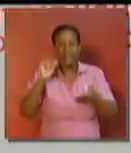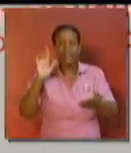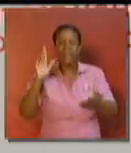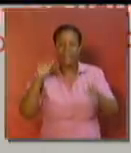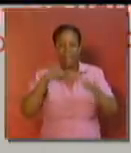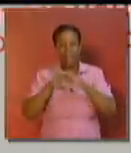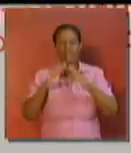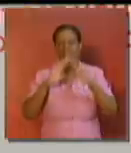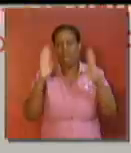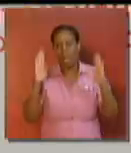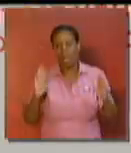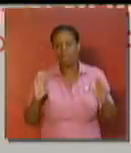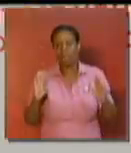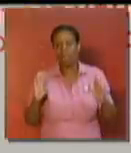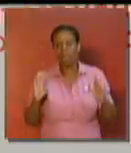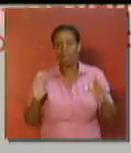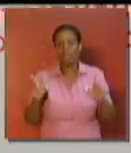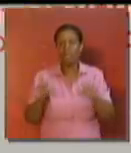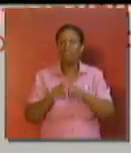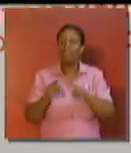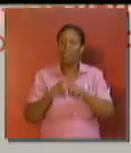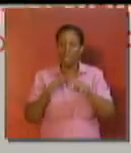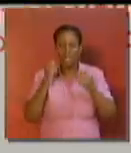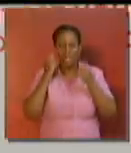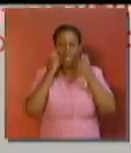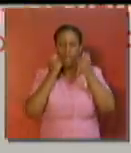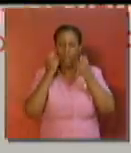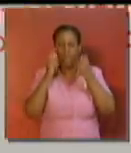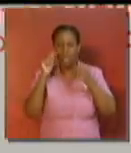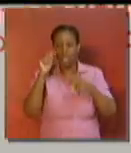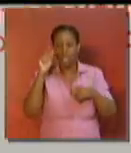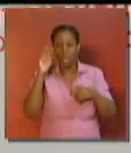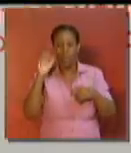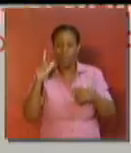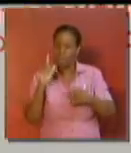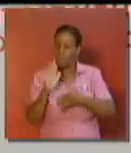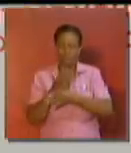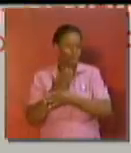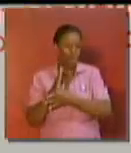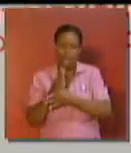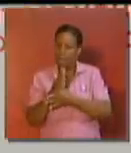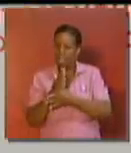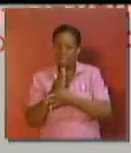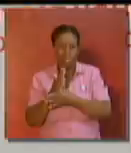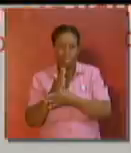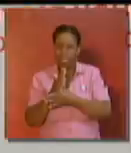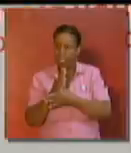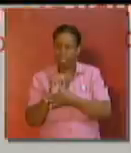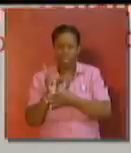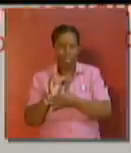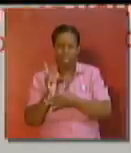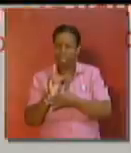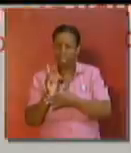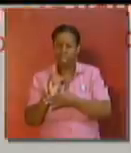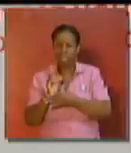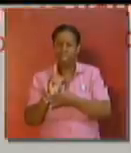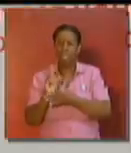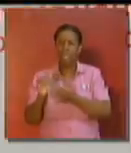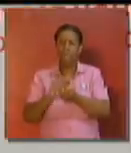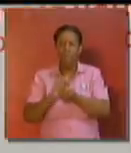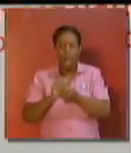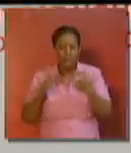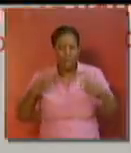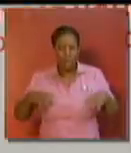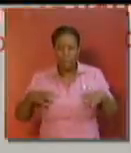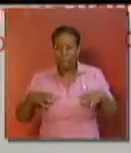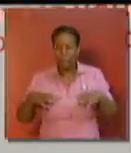sharing that risk of transmission. Washing the things that we use, washing clothes, towels, etc., as often as possible also helps to reduce